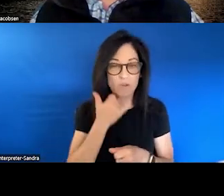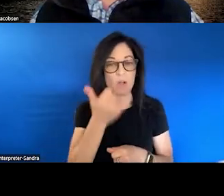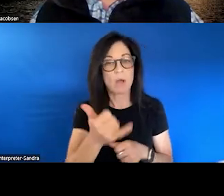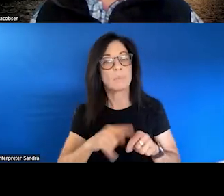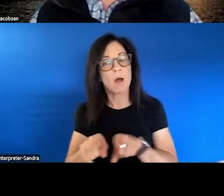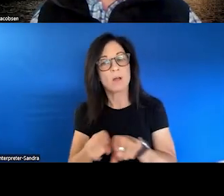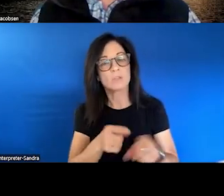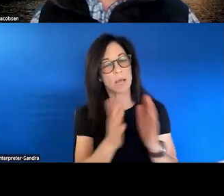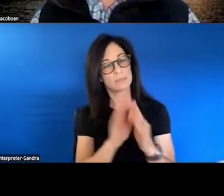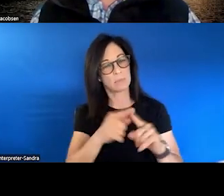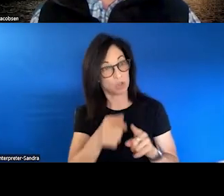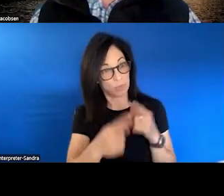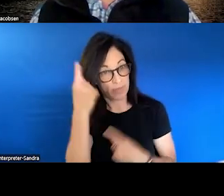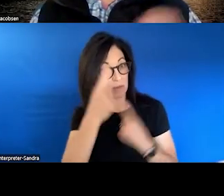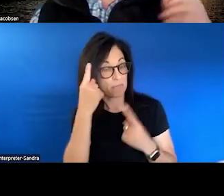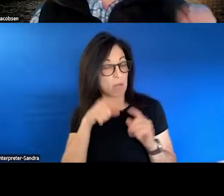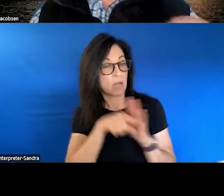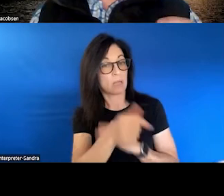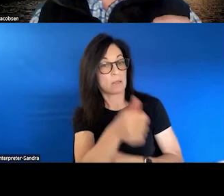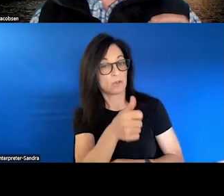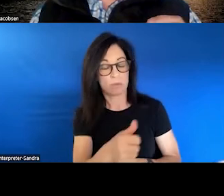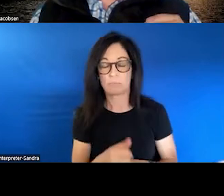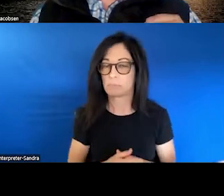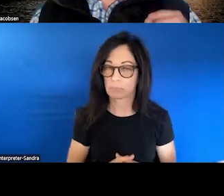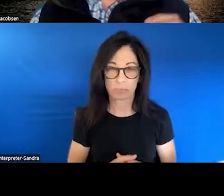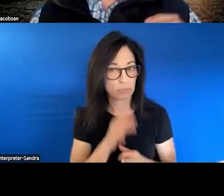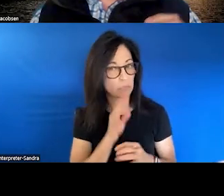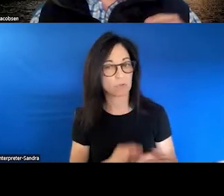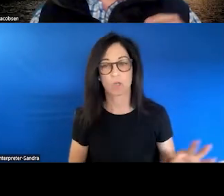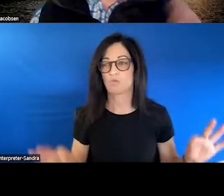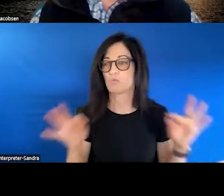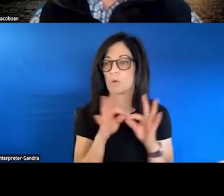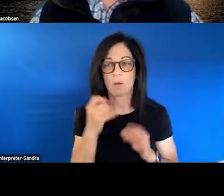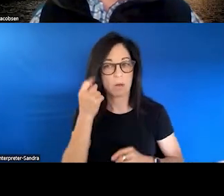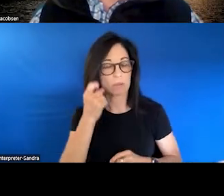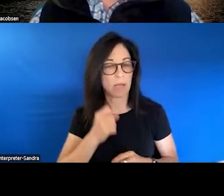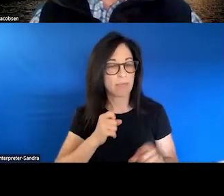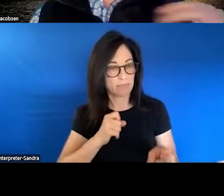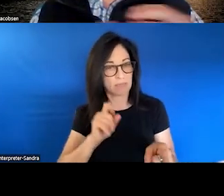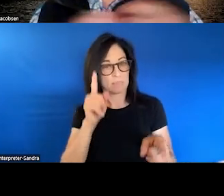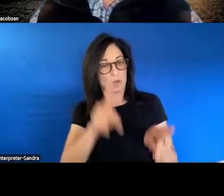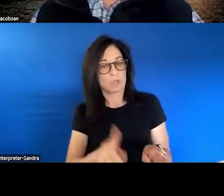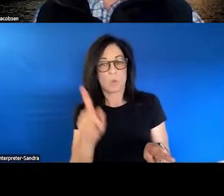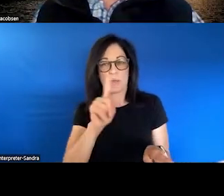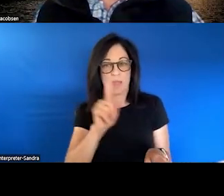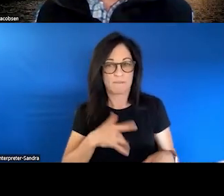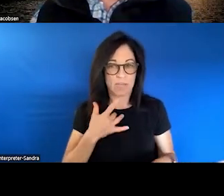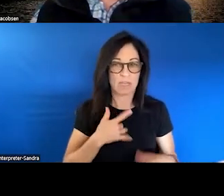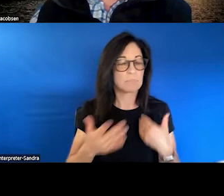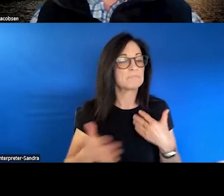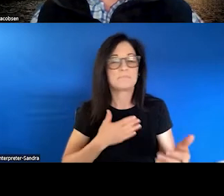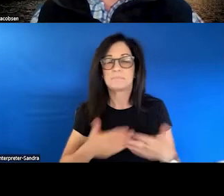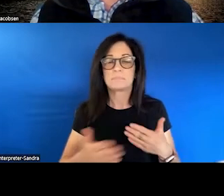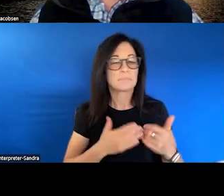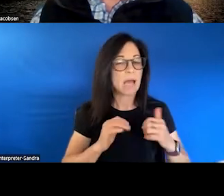them about thoughts of suicide. It's absolutely critical for us to understand, you know, where this person is, irregardless of how they